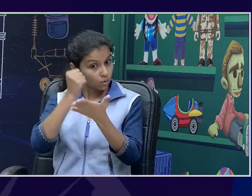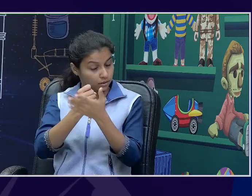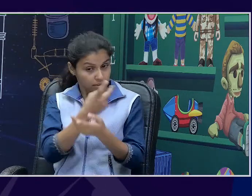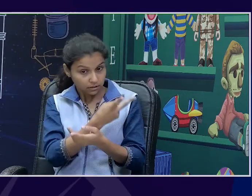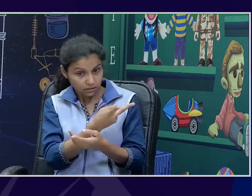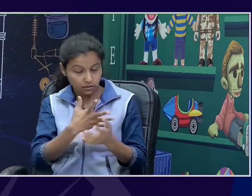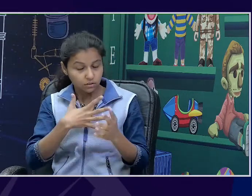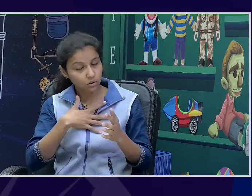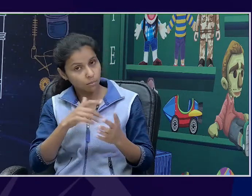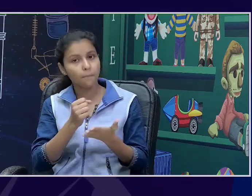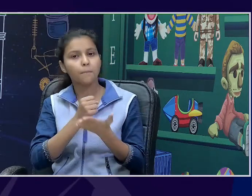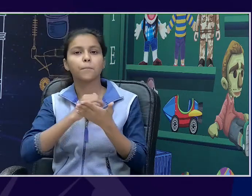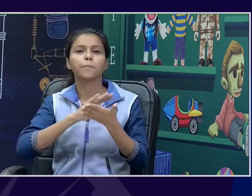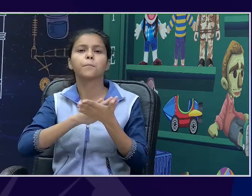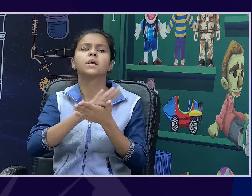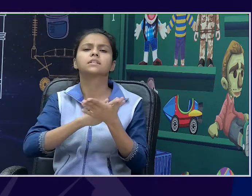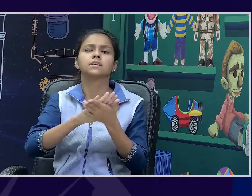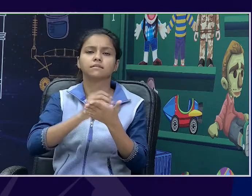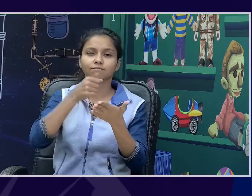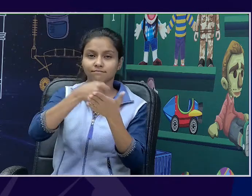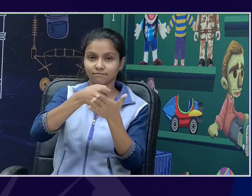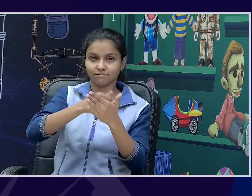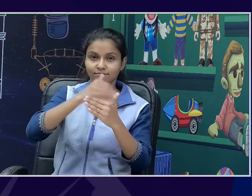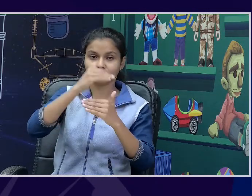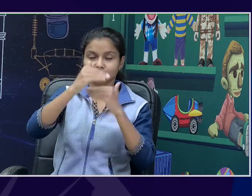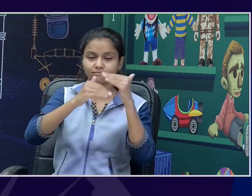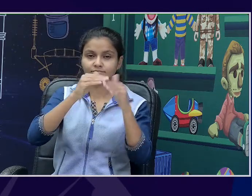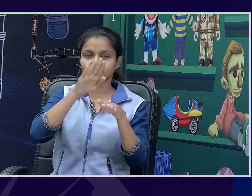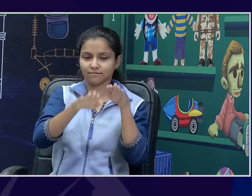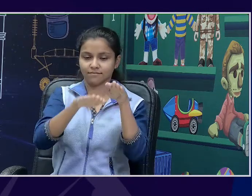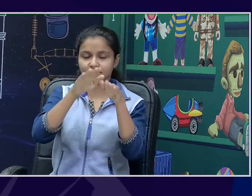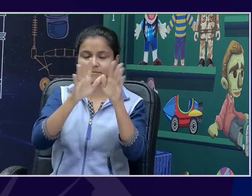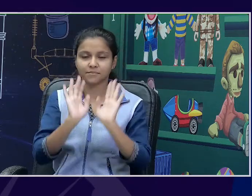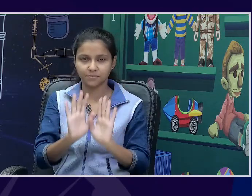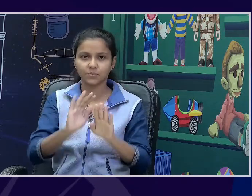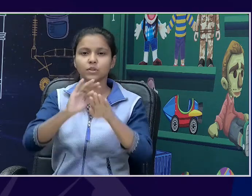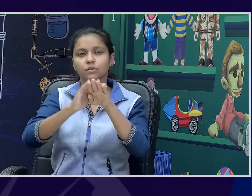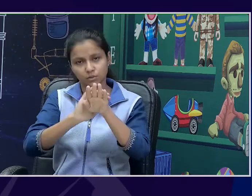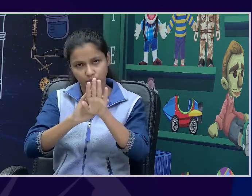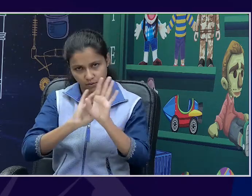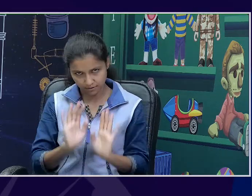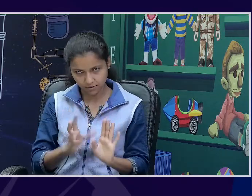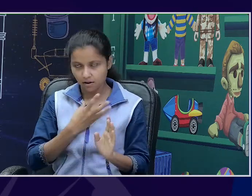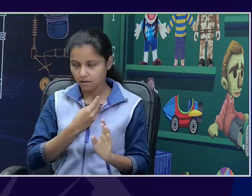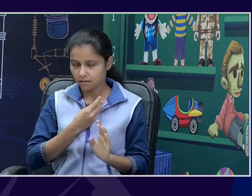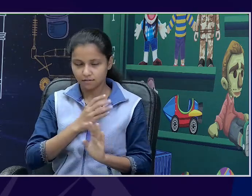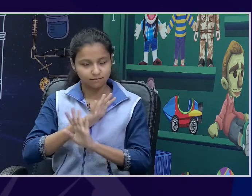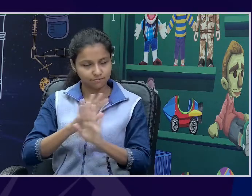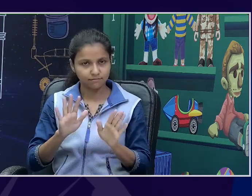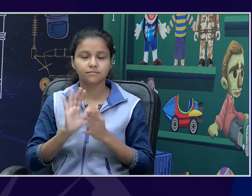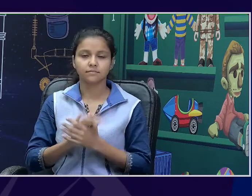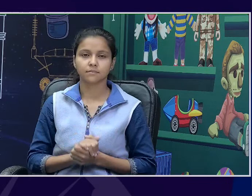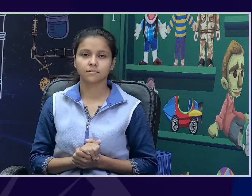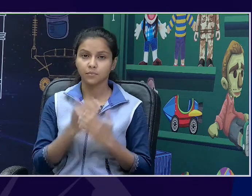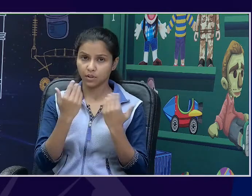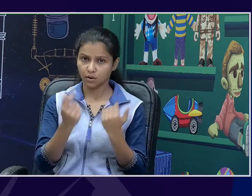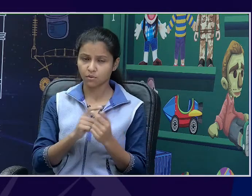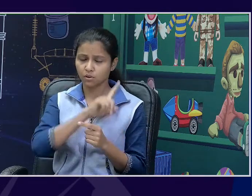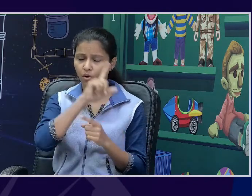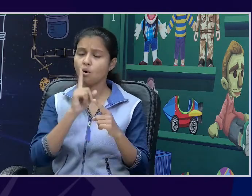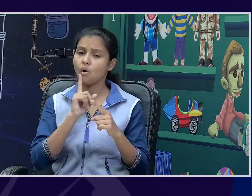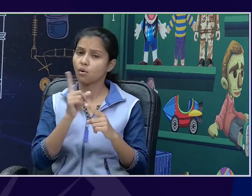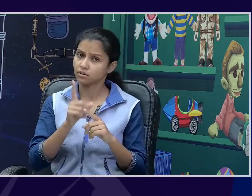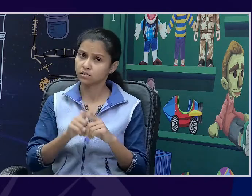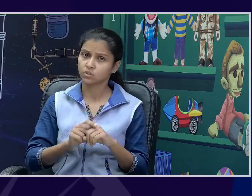he has learned the basic steps and the fear is depleting slowly, so now in order to totally